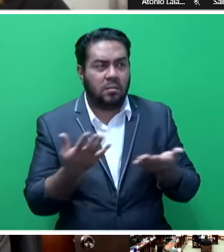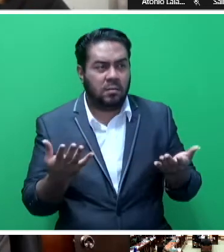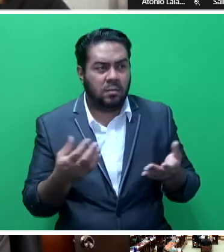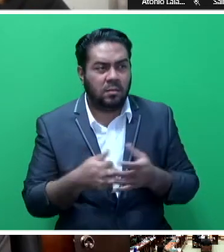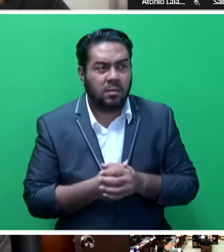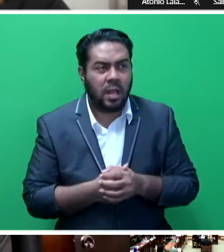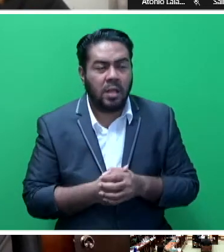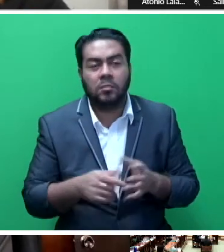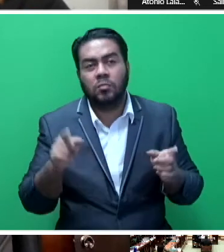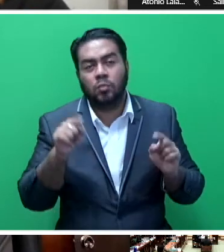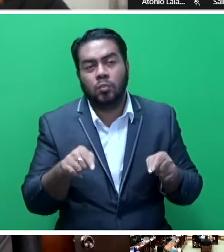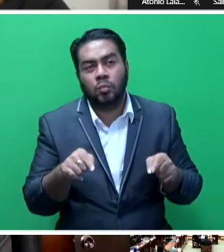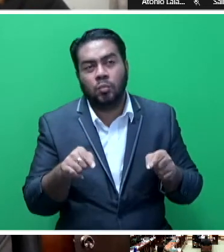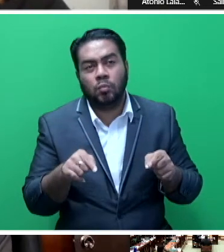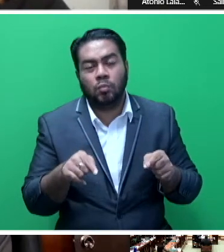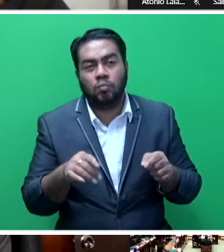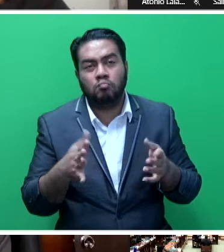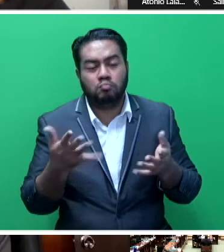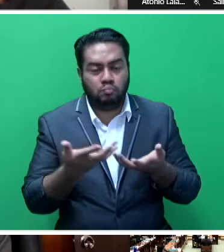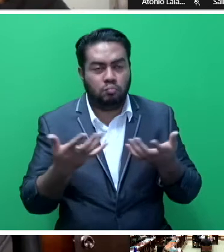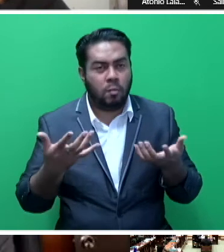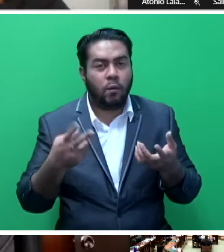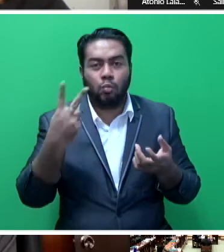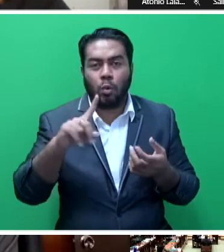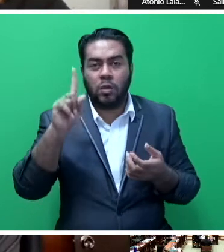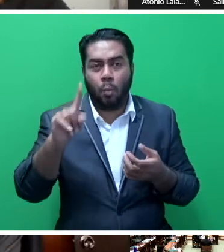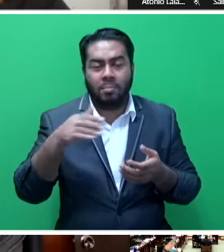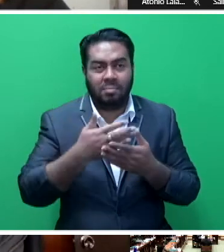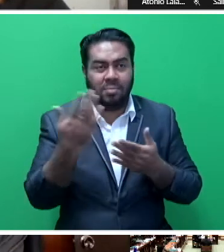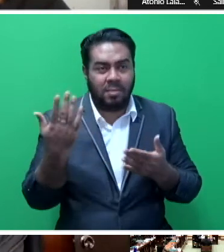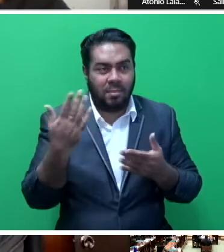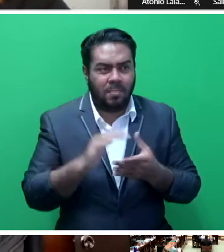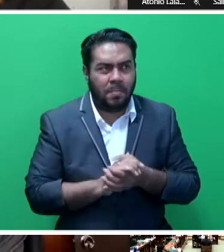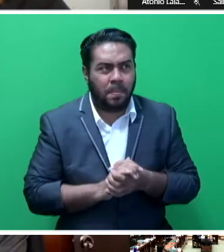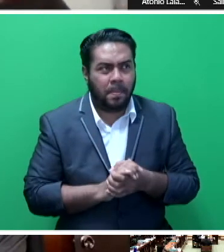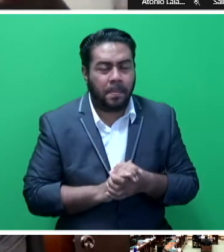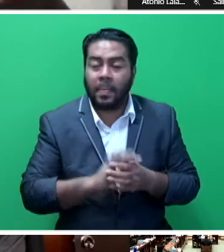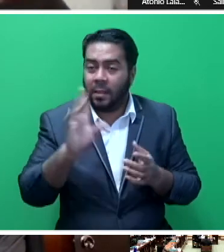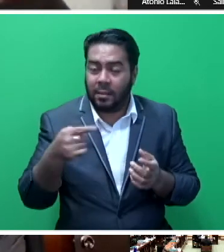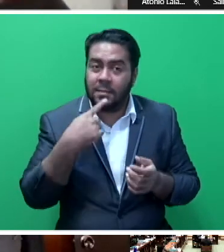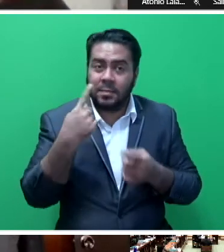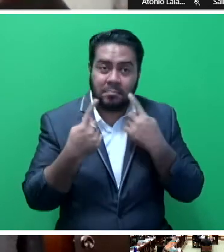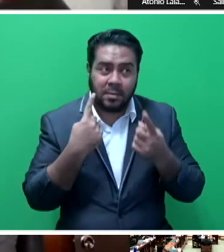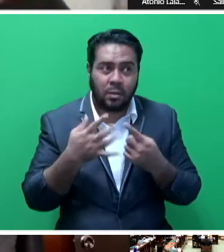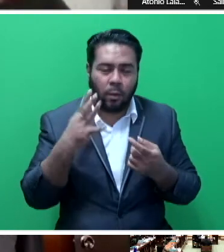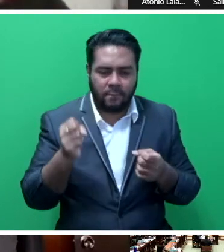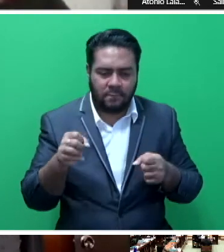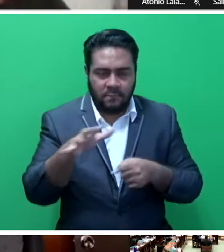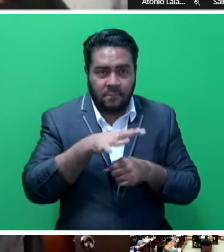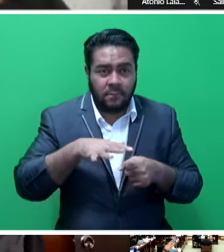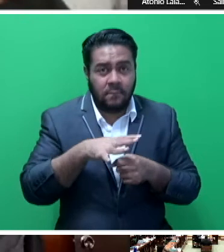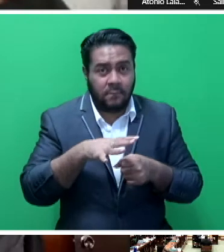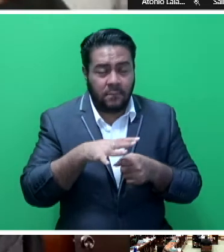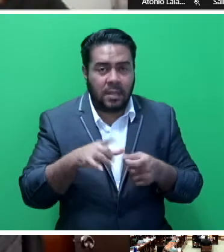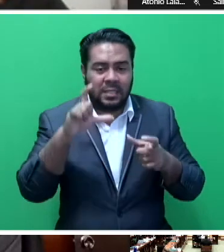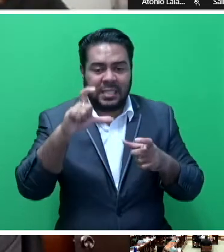we have known, previously for 21 days, Lautoka was sequestrated. And as I speak, there are areas within the CWM